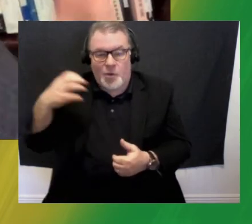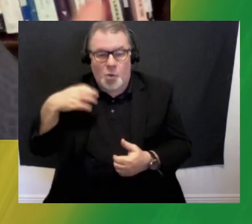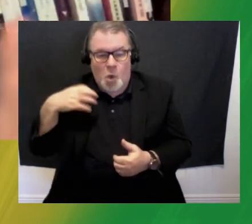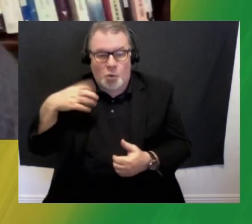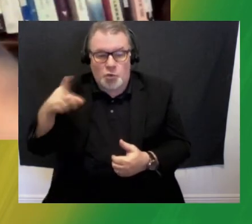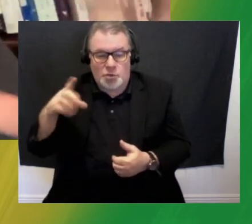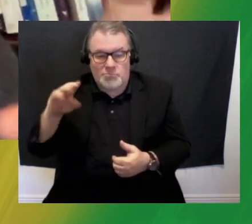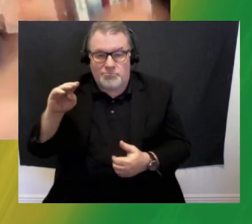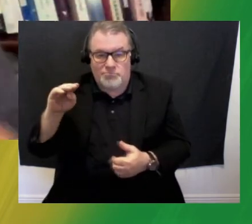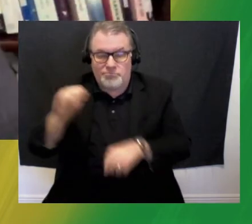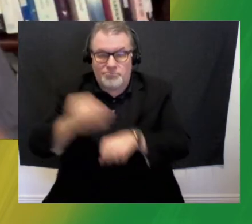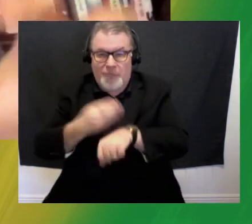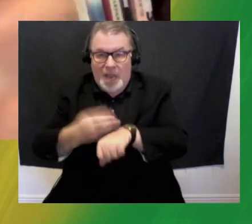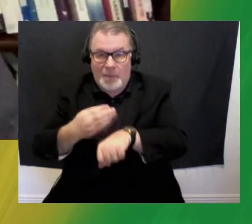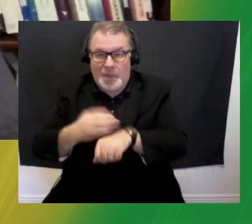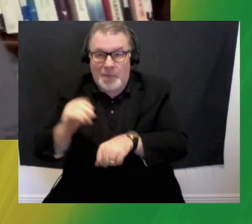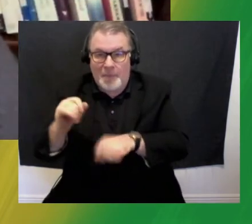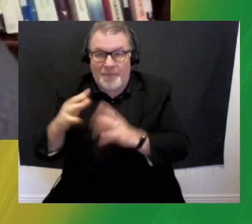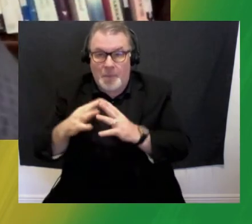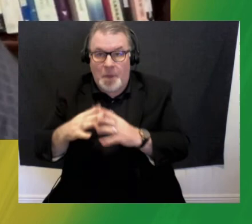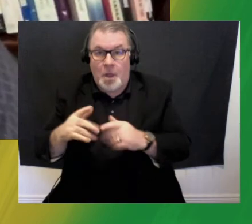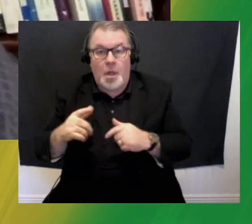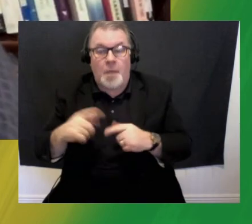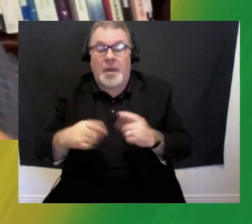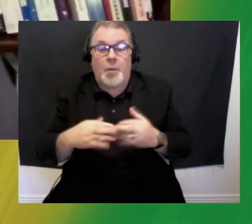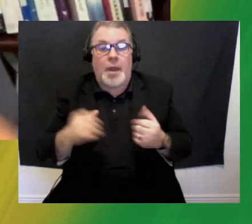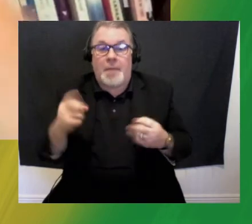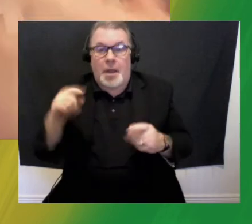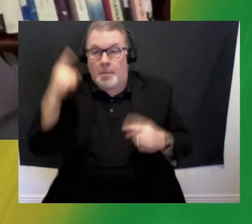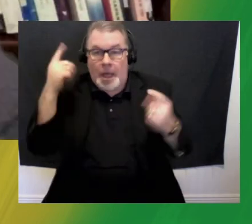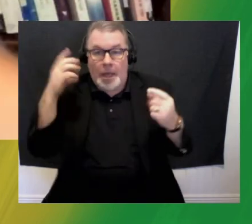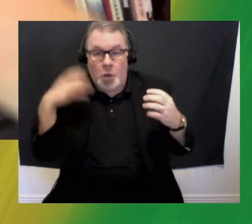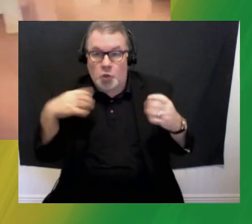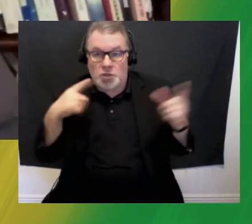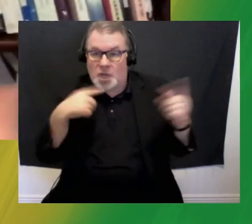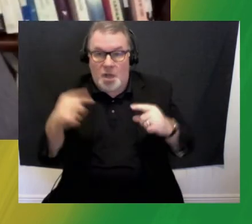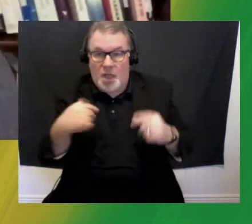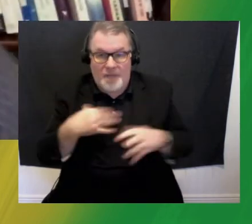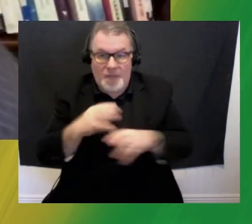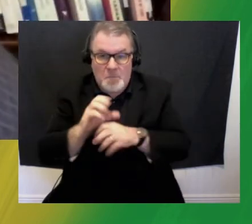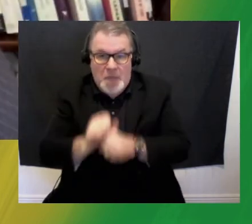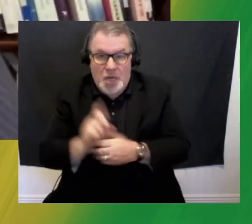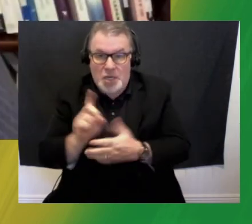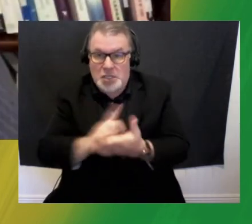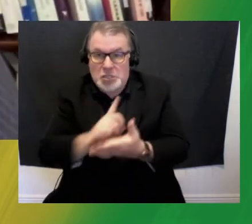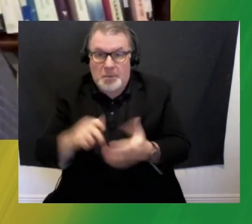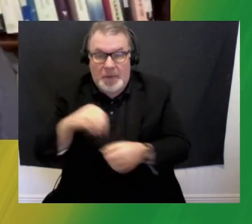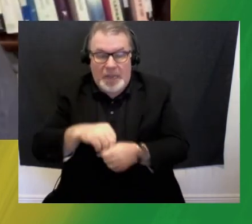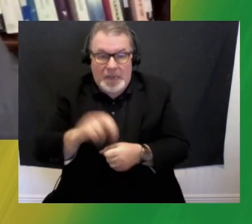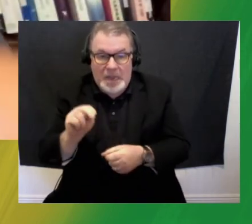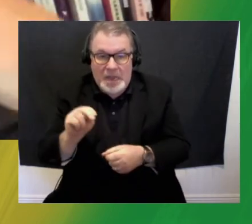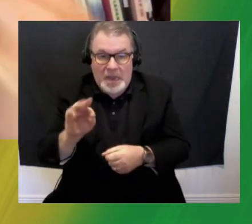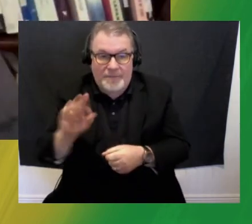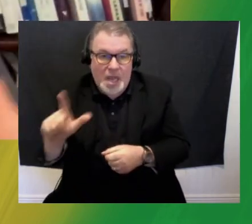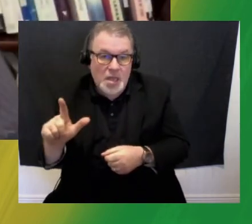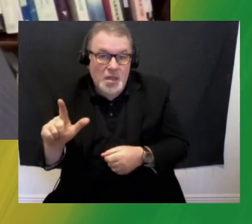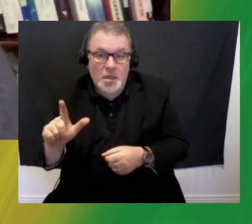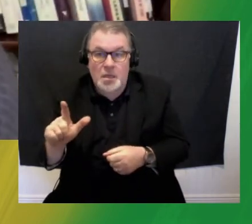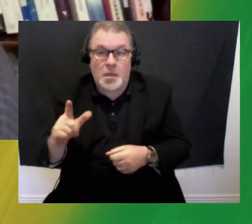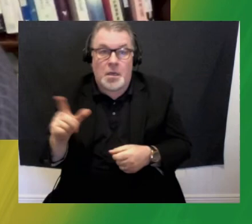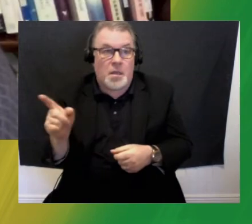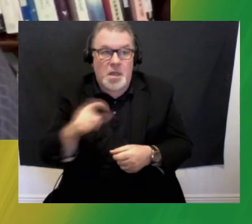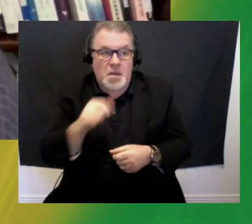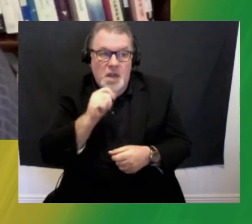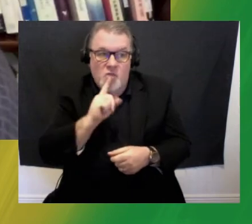He is alleging, and now other coaches are coming in, black coaches are saying that there's this sort of pattern of discrimination within the National Football League, that they're not really